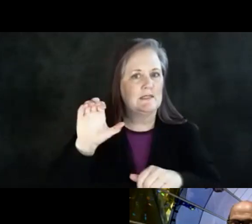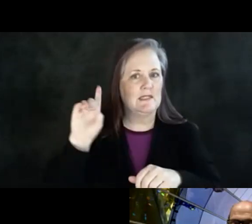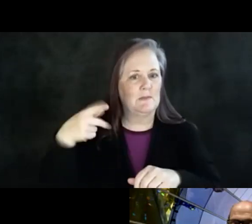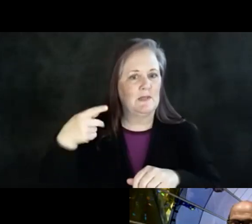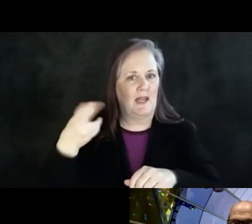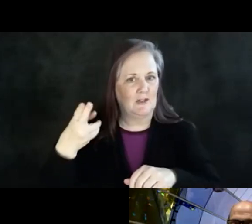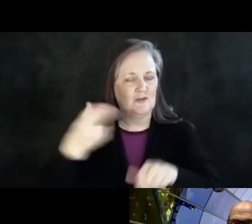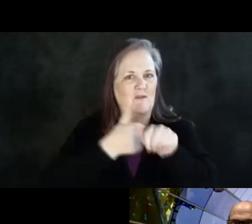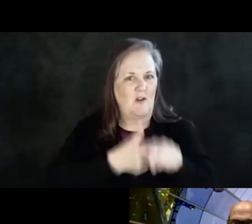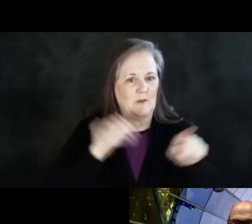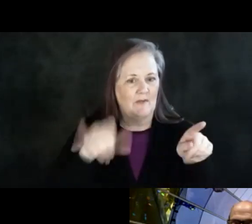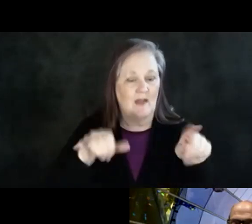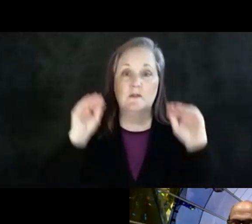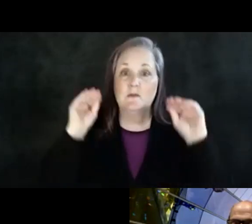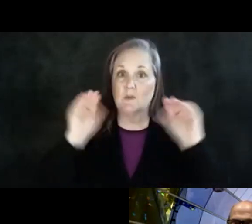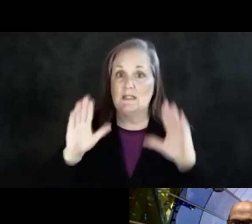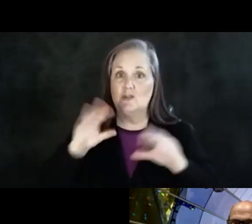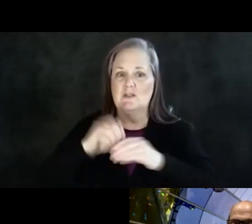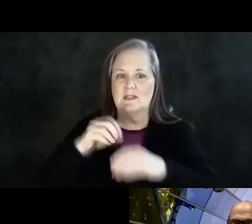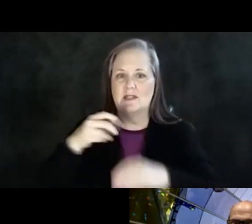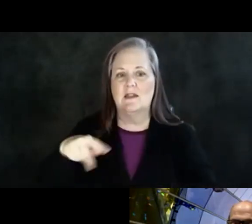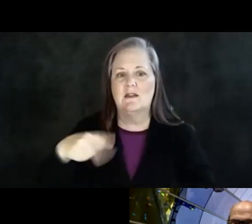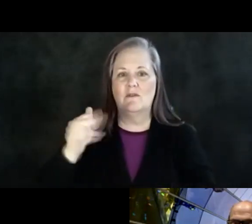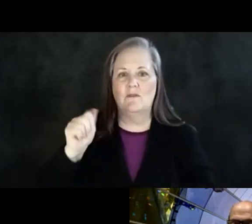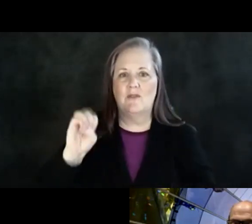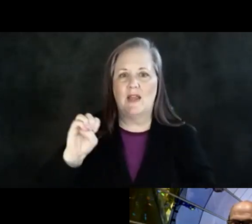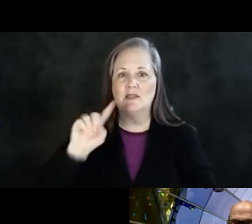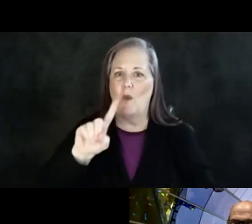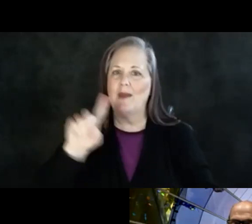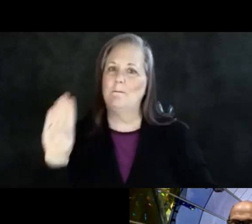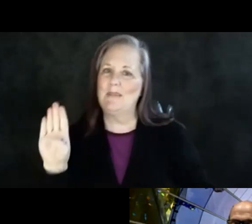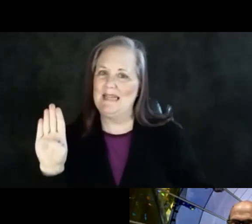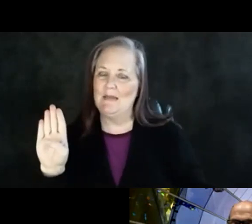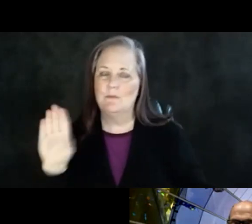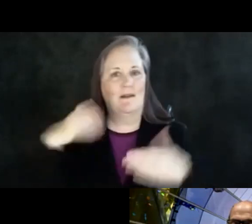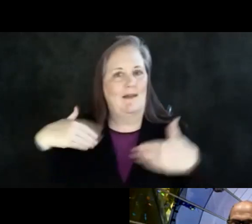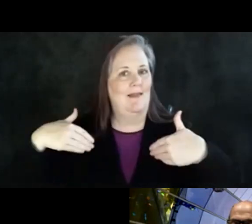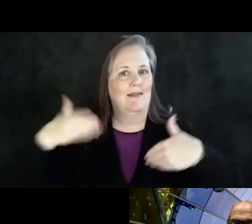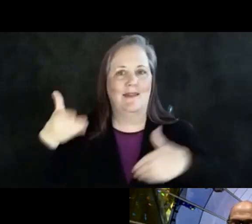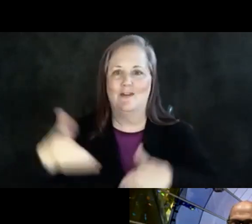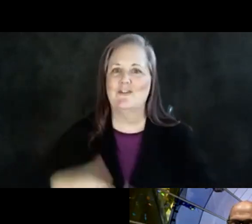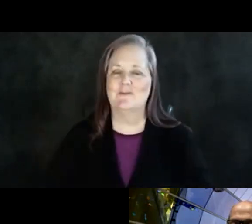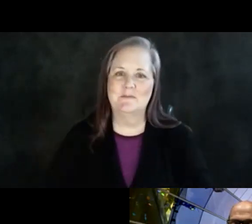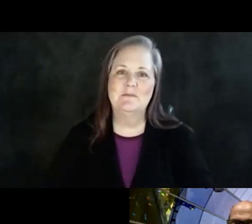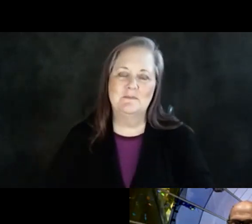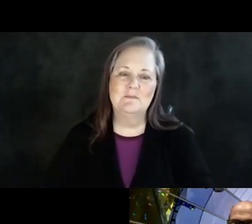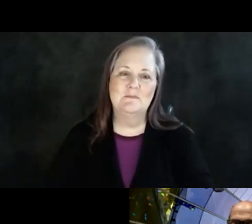And so teachers were in the phase 1B. We're just not there quite yet.